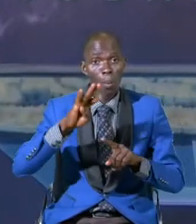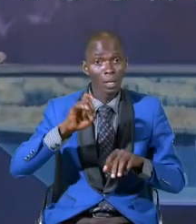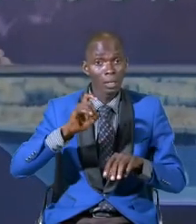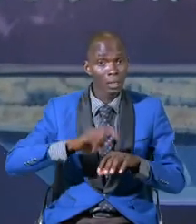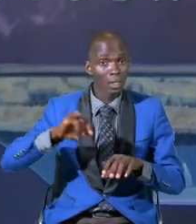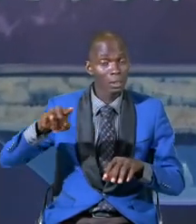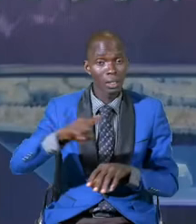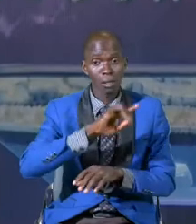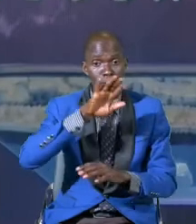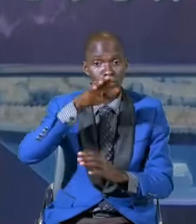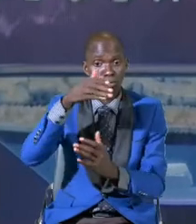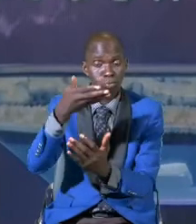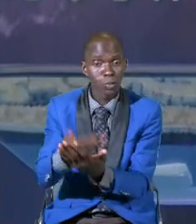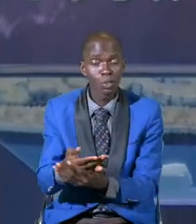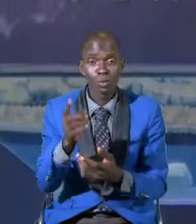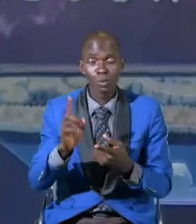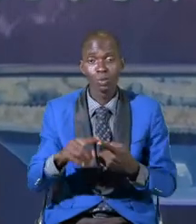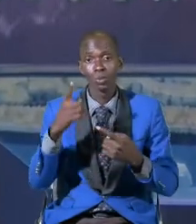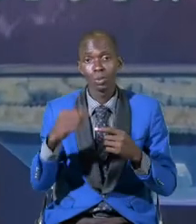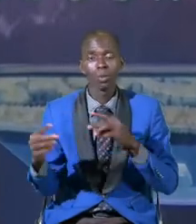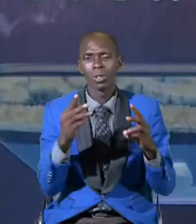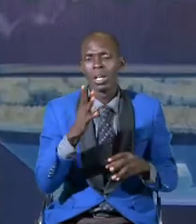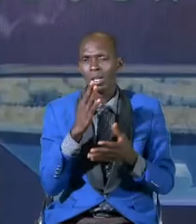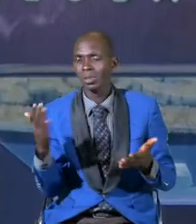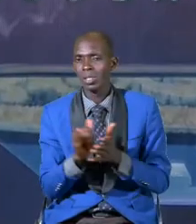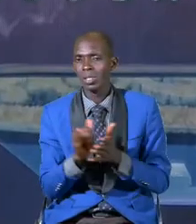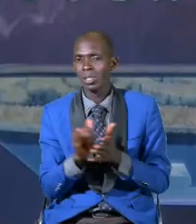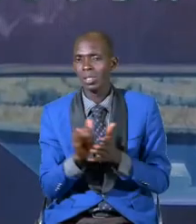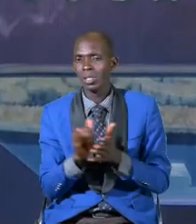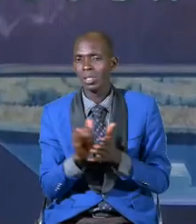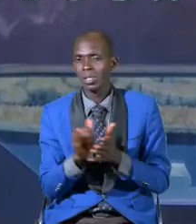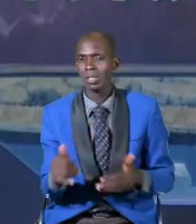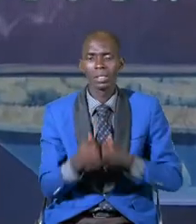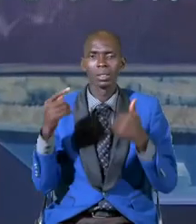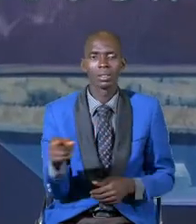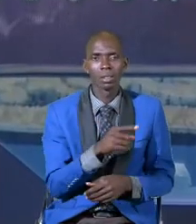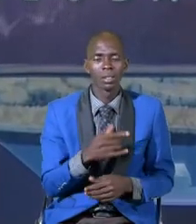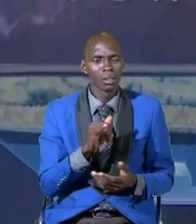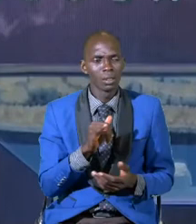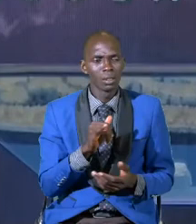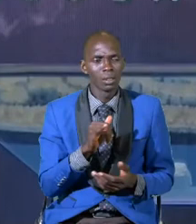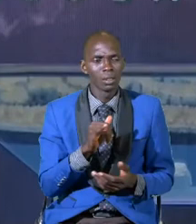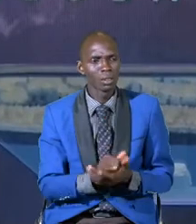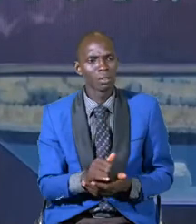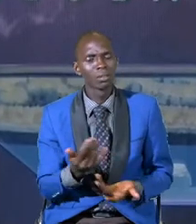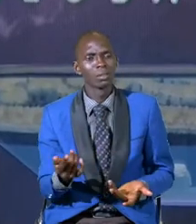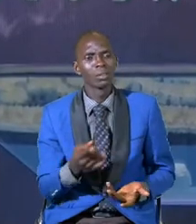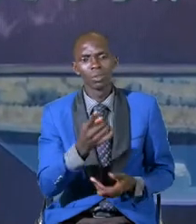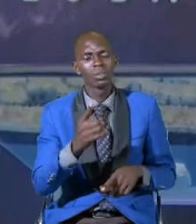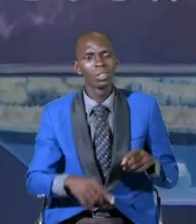there are things that challenge their convictions. As if you cannot. Where were you born? In a